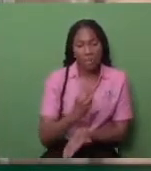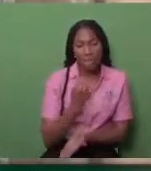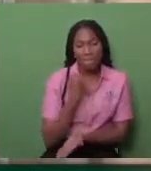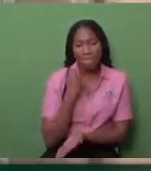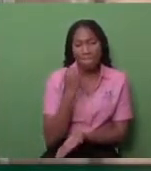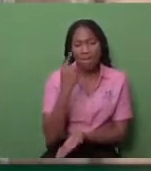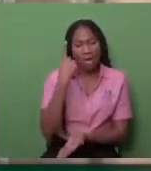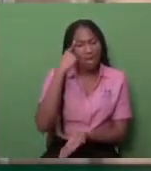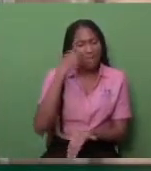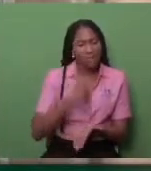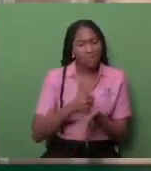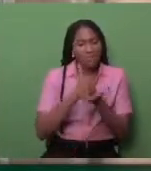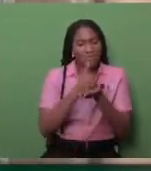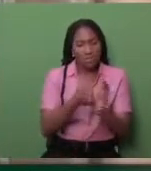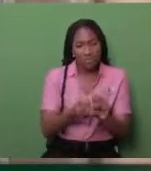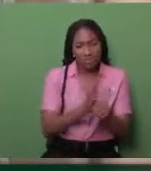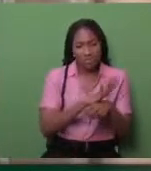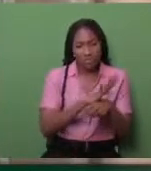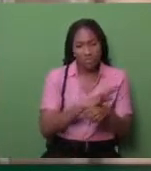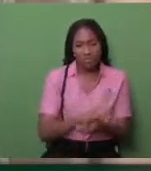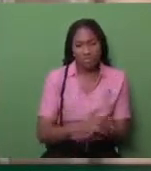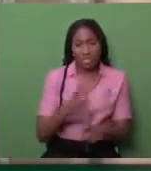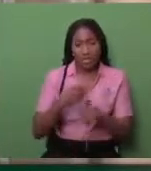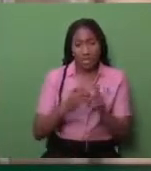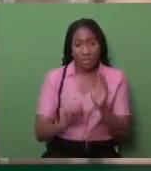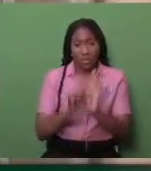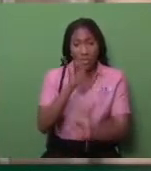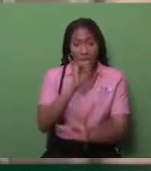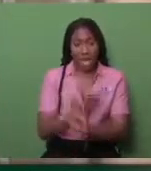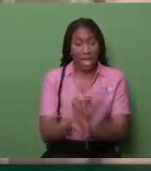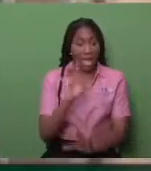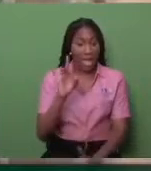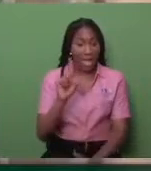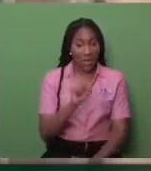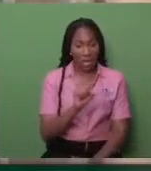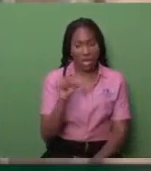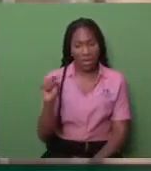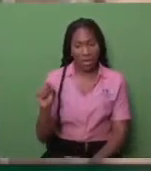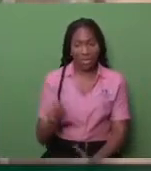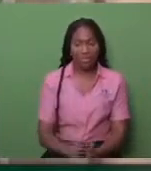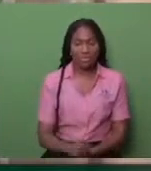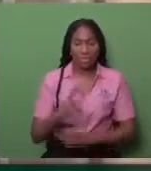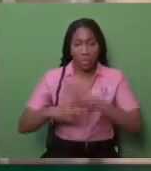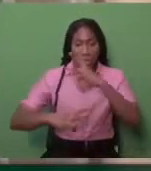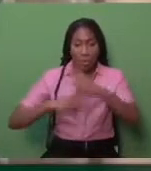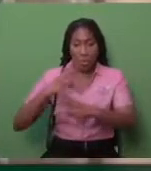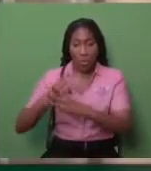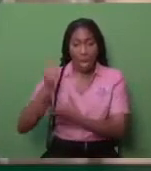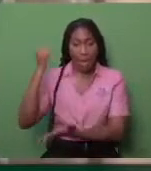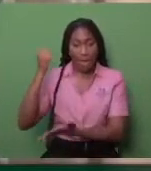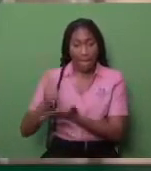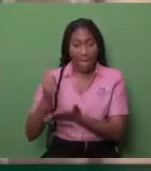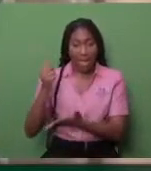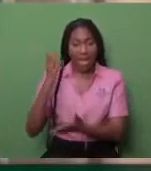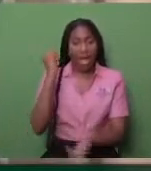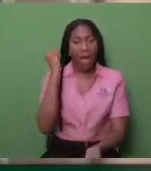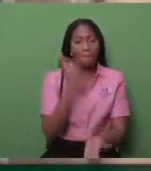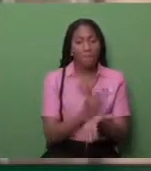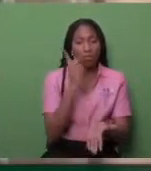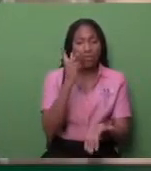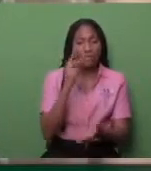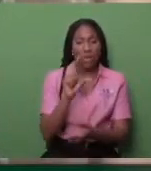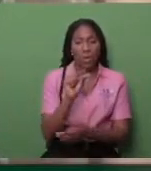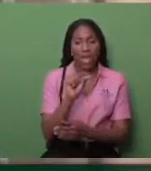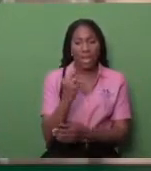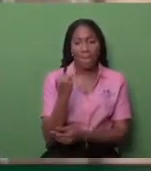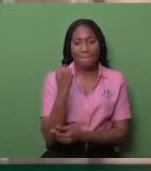World Bank, dated July 8, 2020. The World Bank approved US $20 million for the